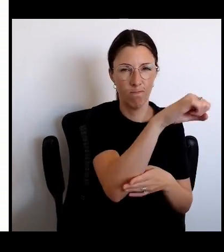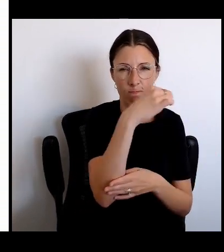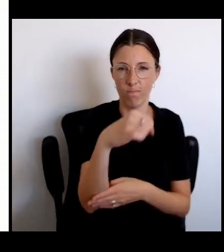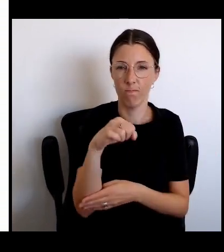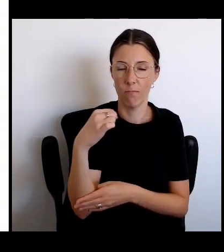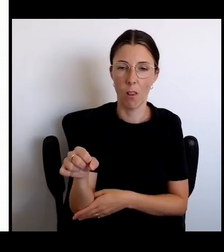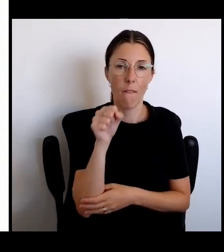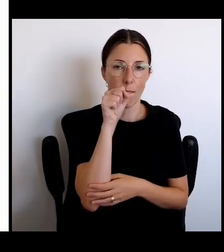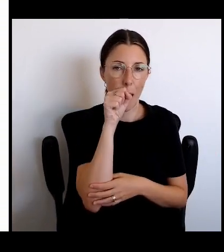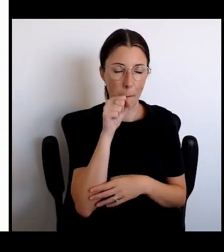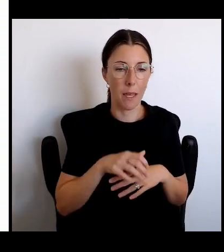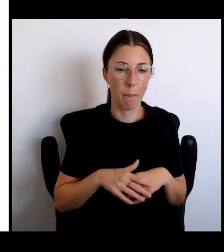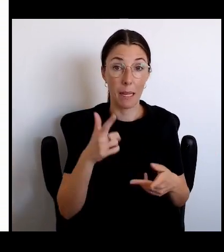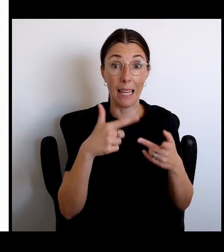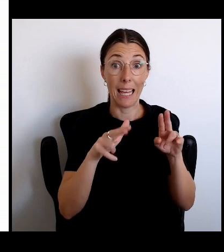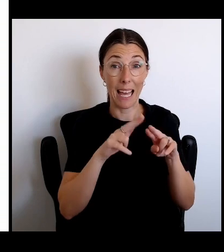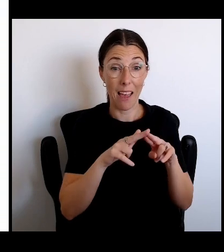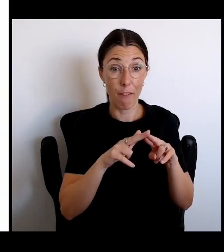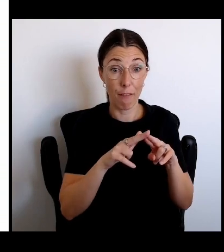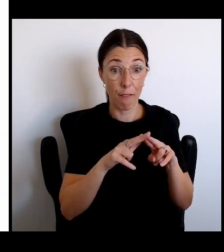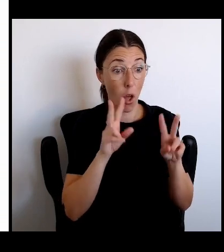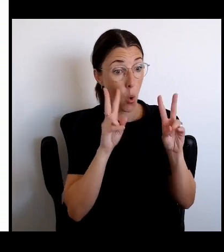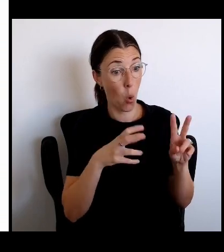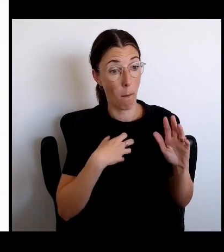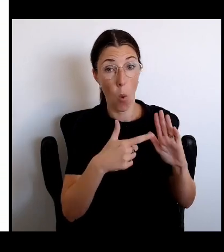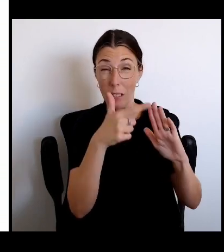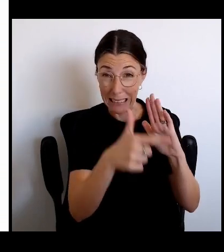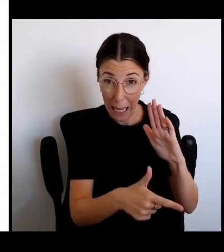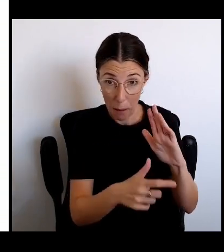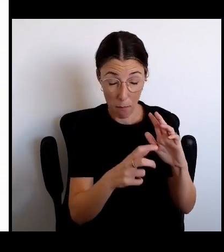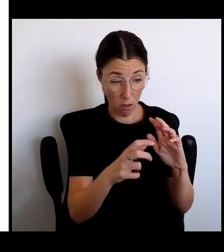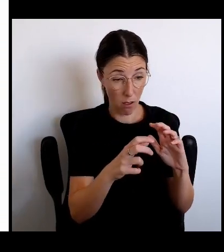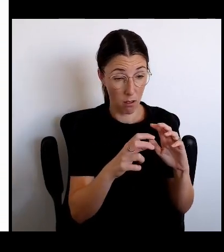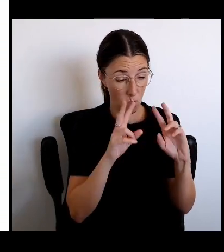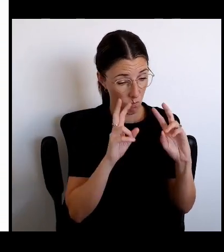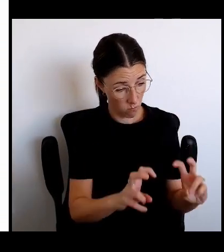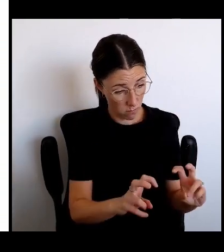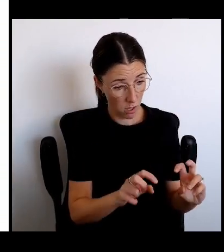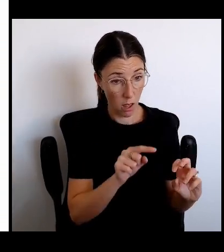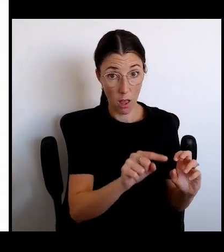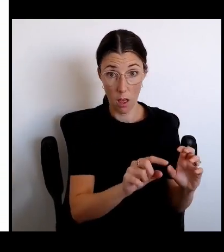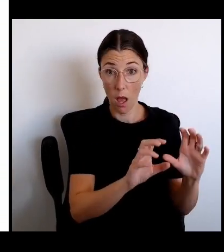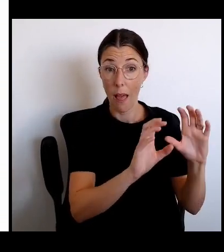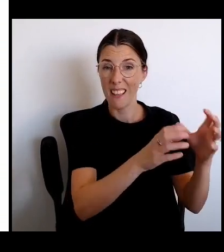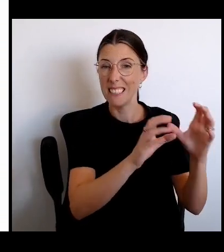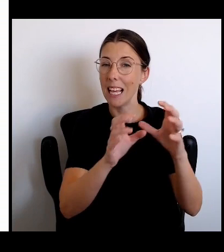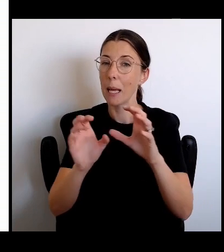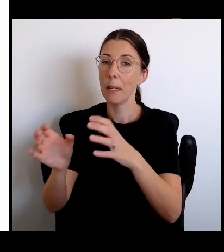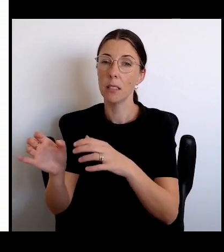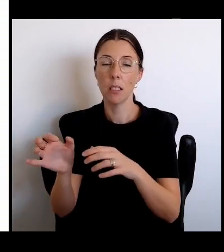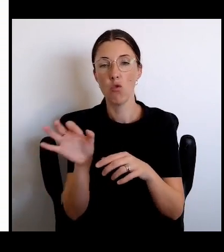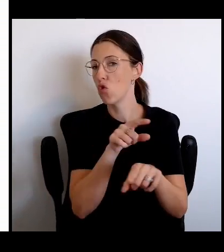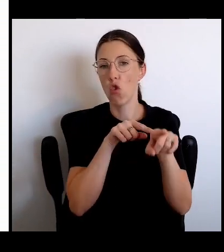into them in a little bit more detail, the first thing to note is whilst these segments are not defined by